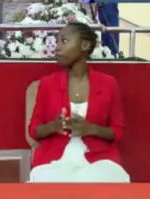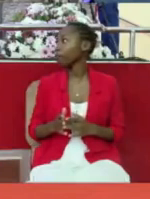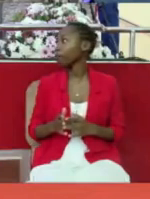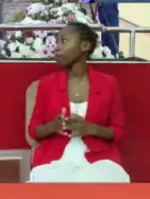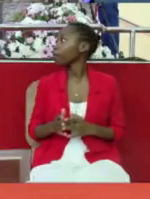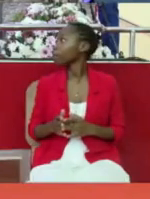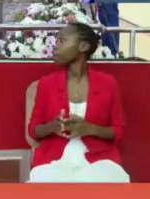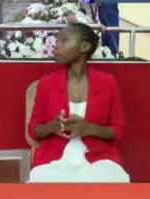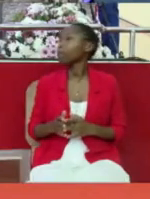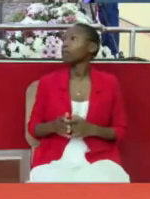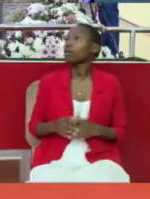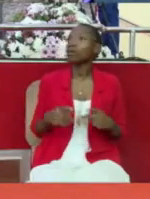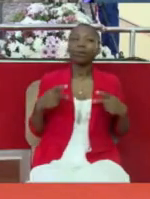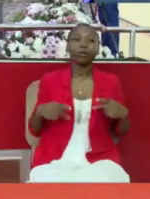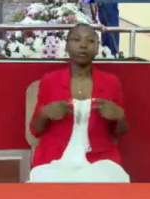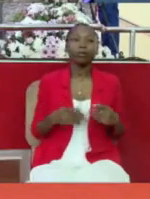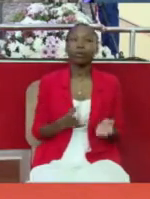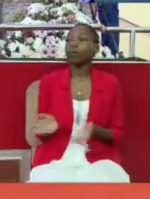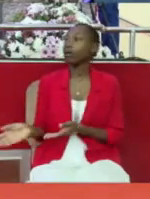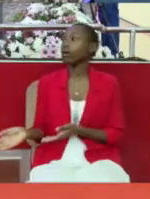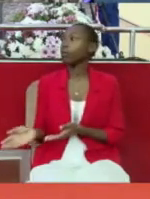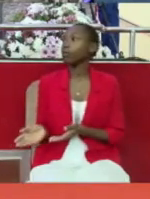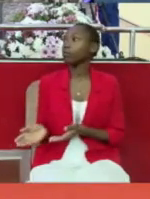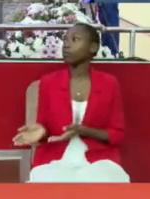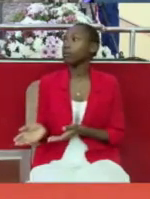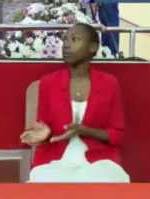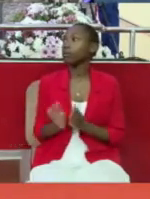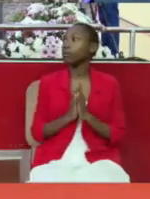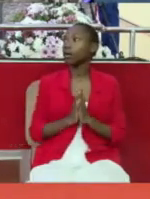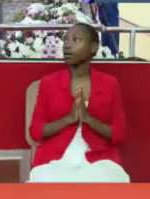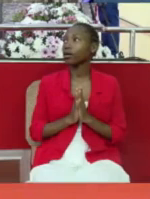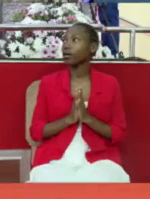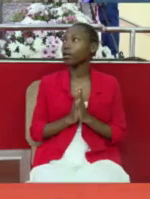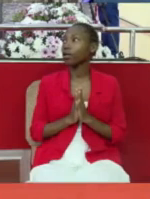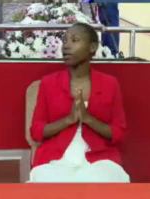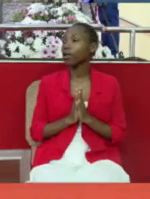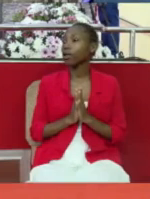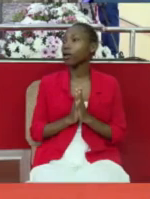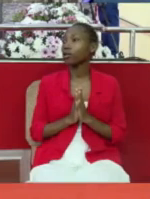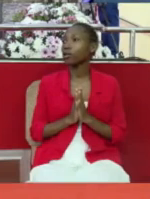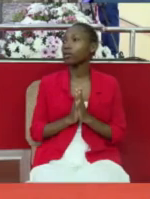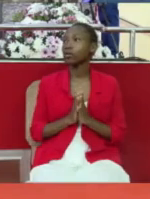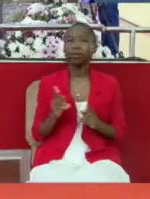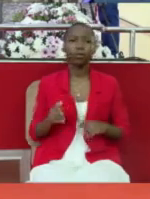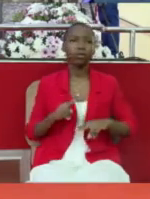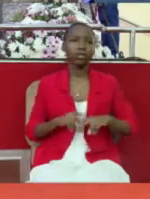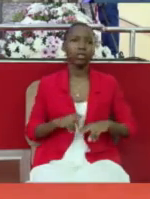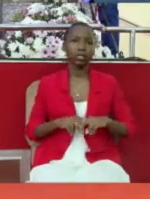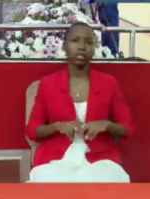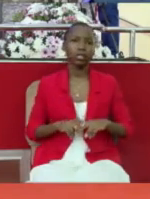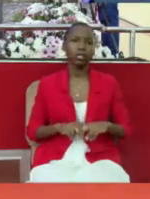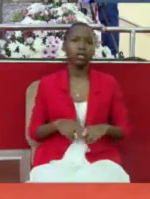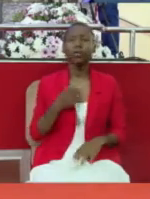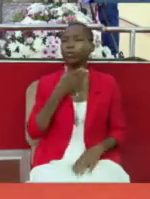mwomba mtu amlete dada yetu. And if you are there still seated. Na kama uko hapa bado umeketi. Yes, you want Jesus to be king. Na kweli unataka Yesu awe